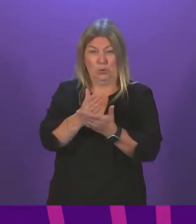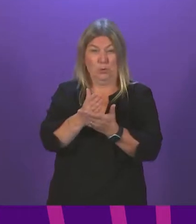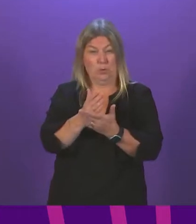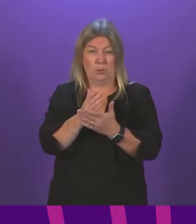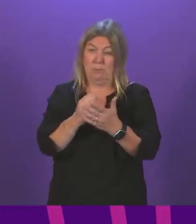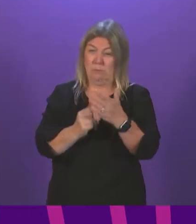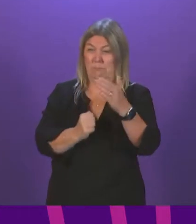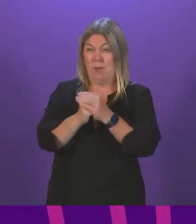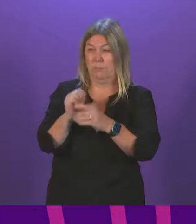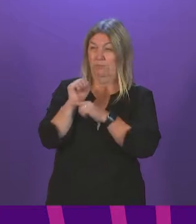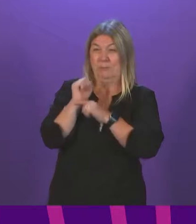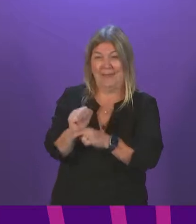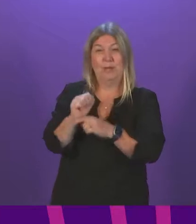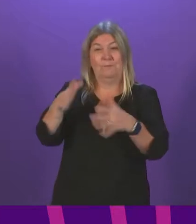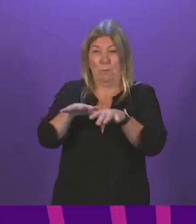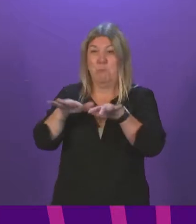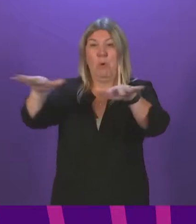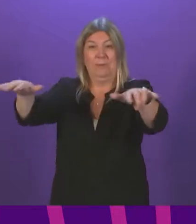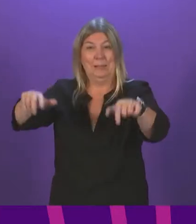population. Stephen Kerr.